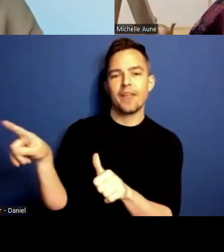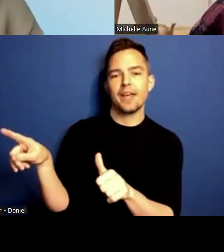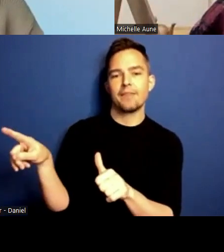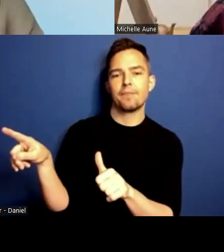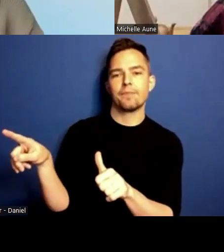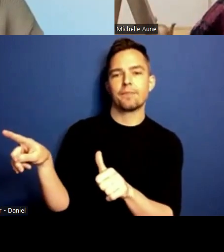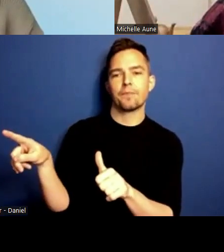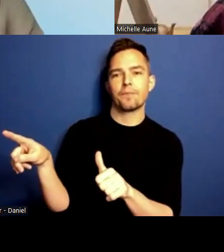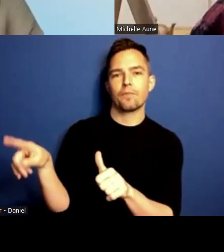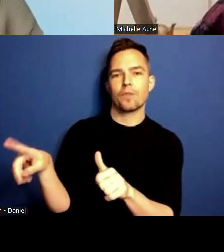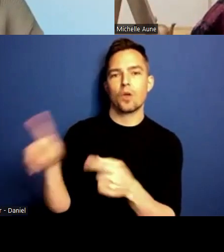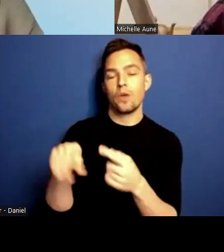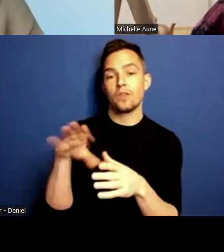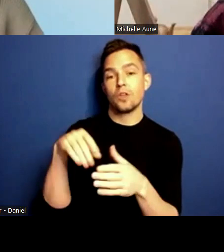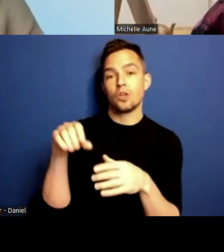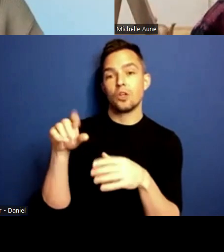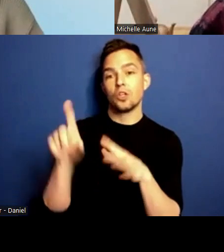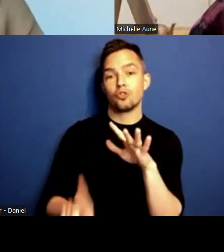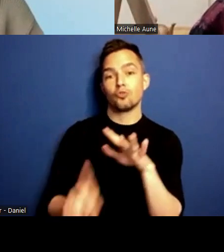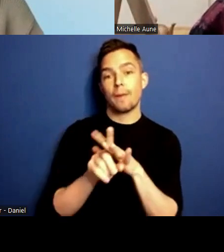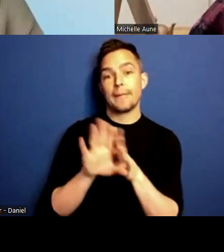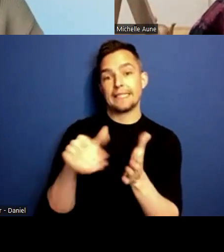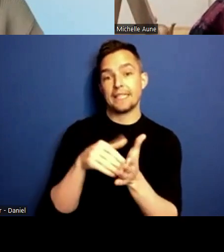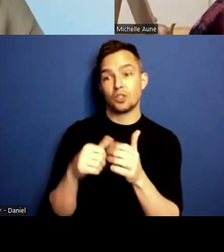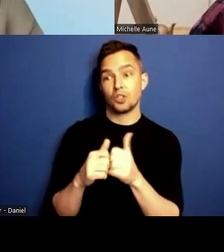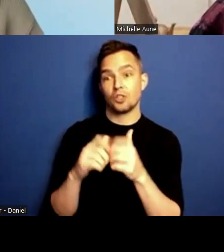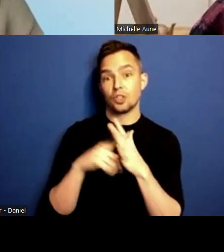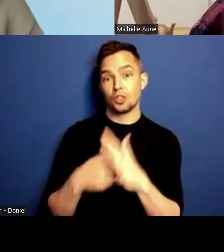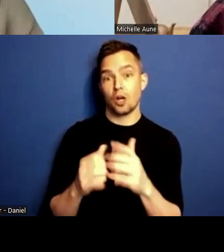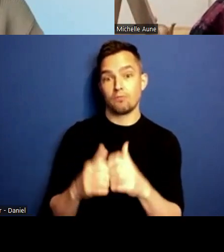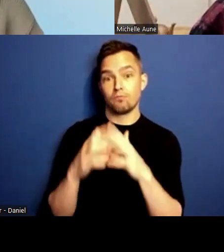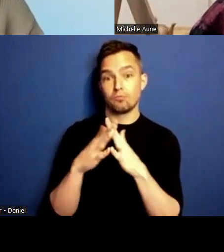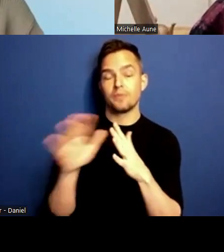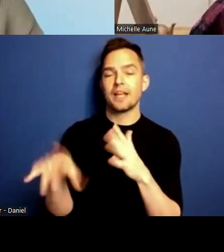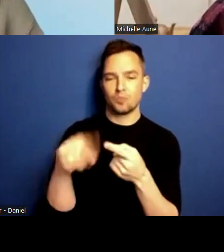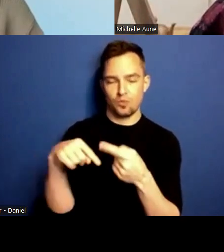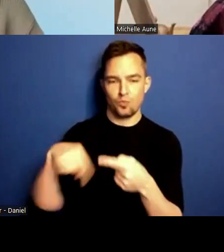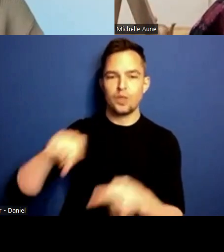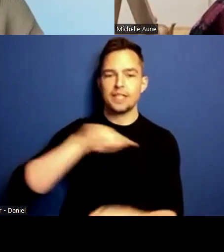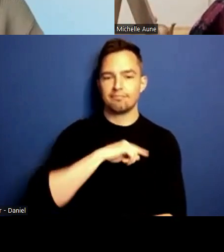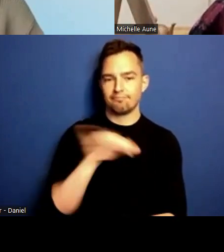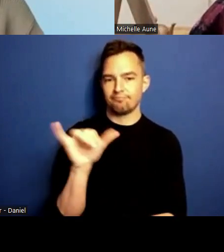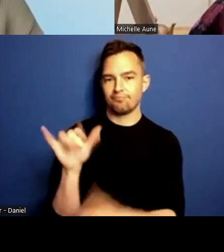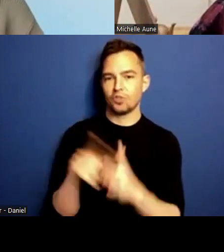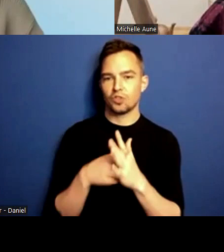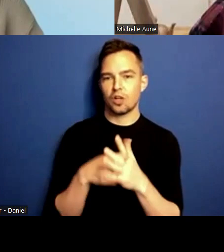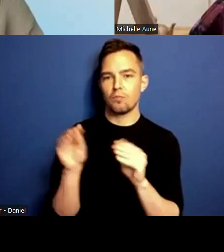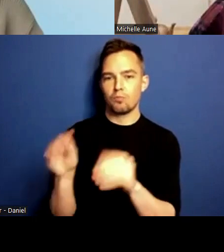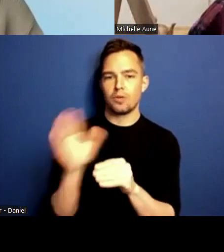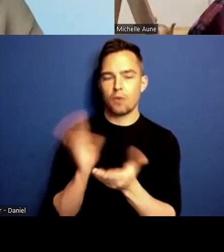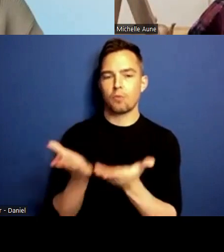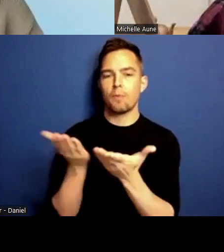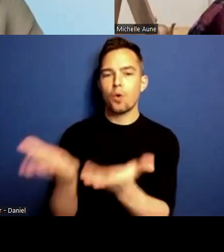when the drop-in centers started, that's when we started, we put in our